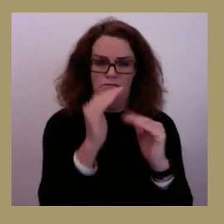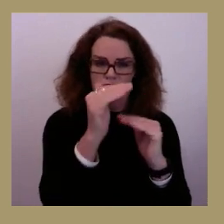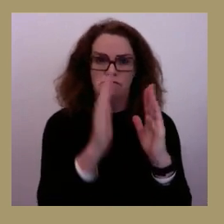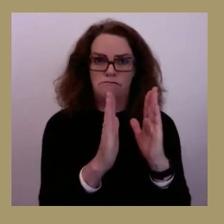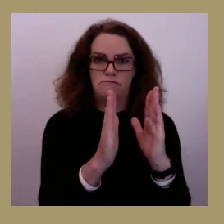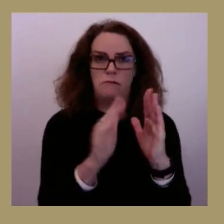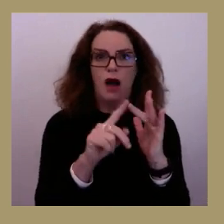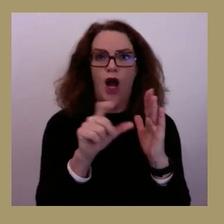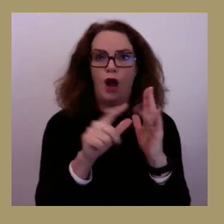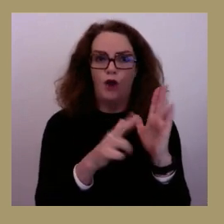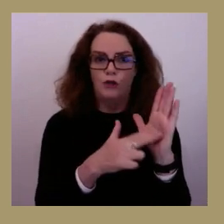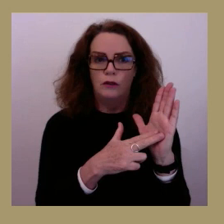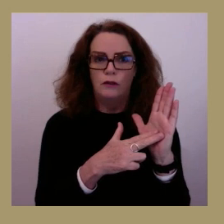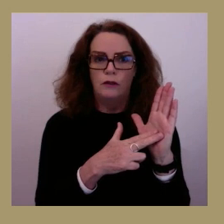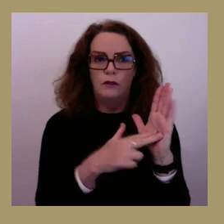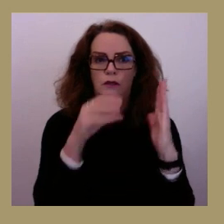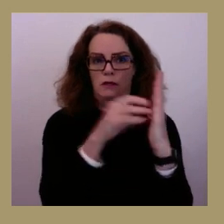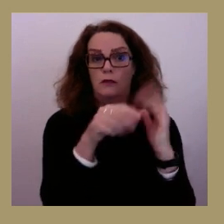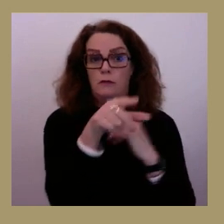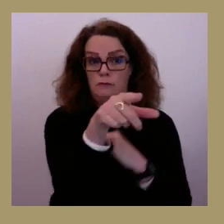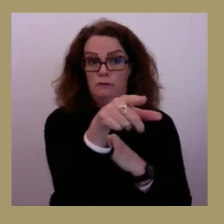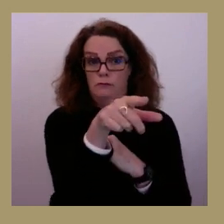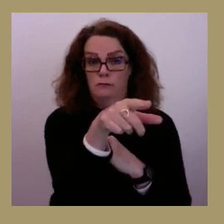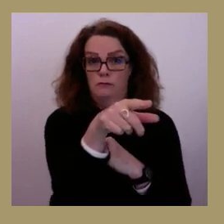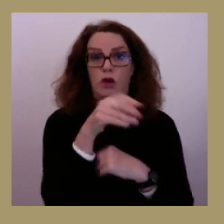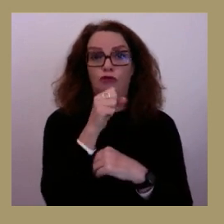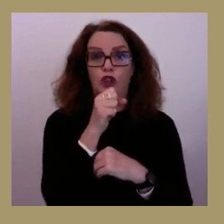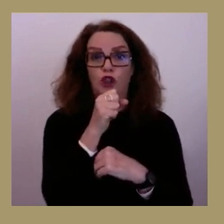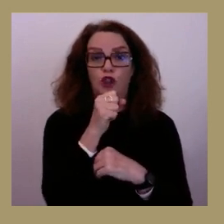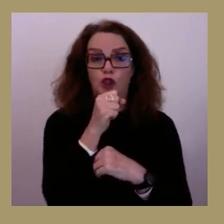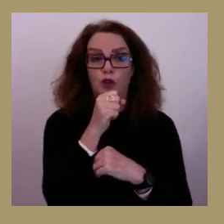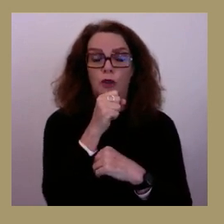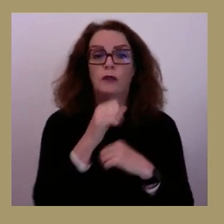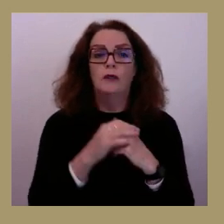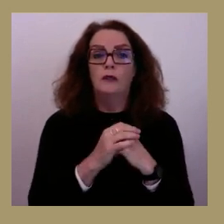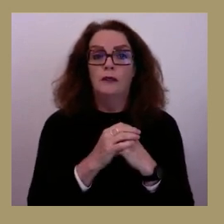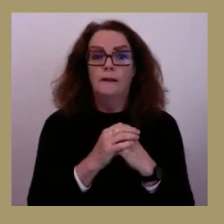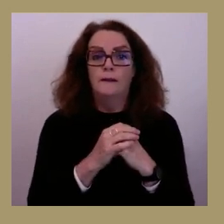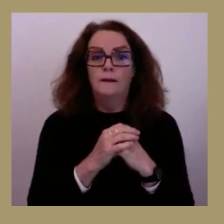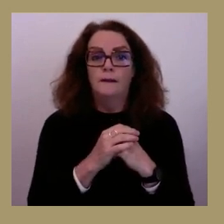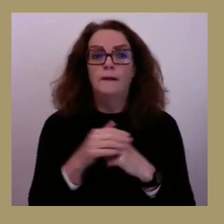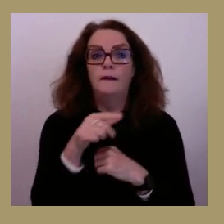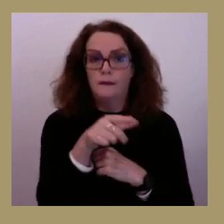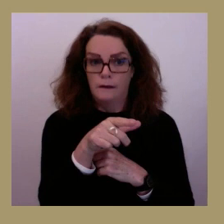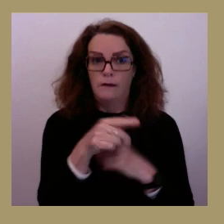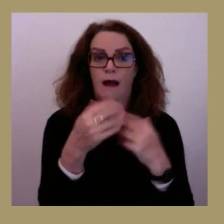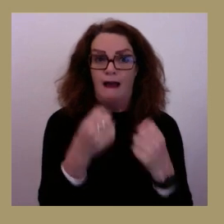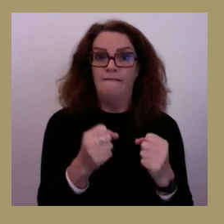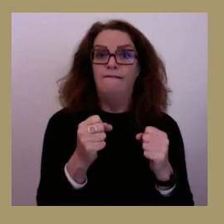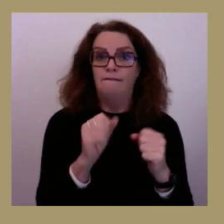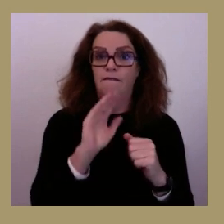Very quick movement there. You will see here. And then they are then greeted with the Service Victoria